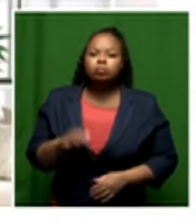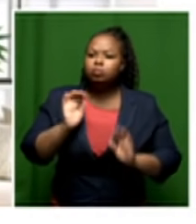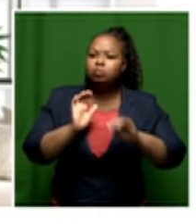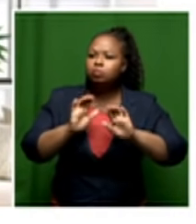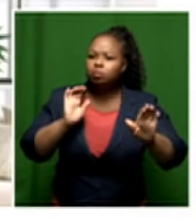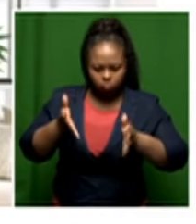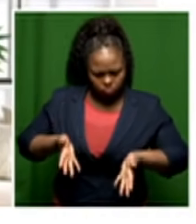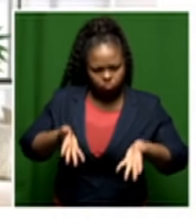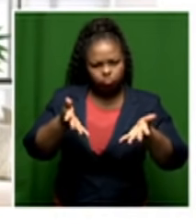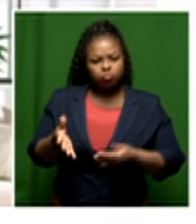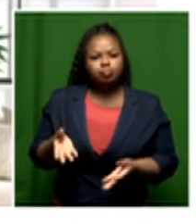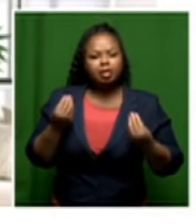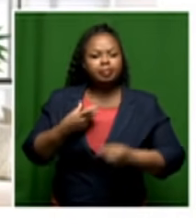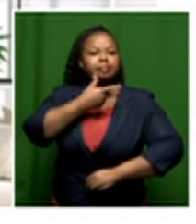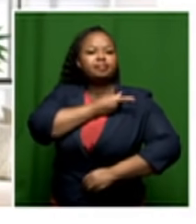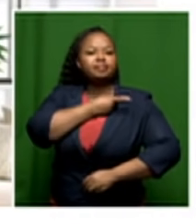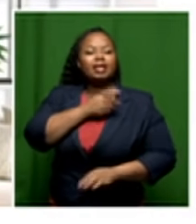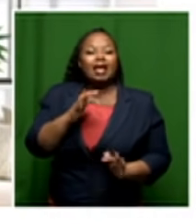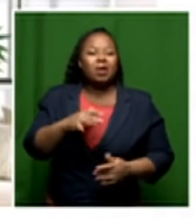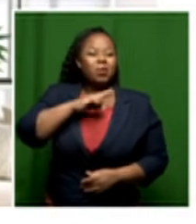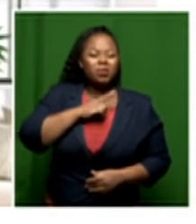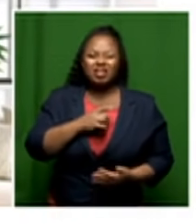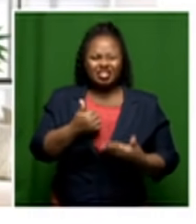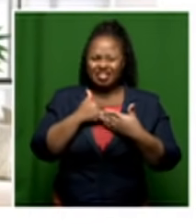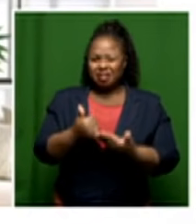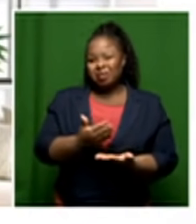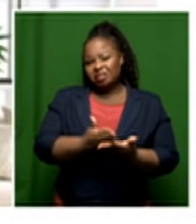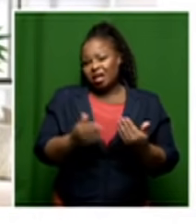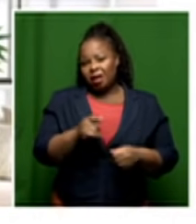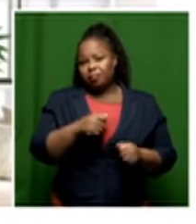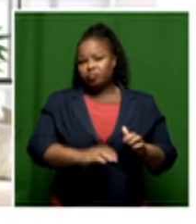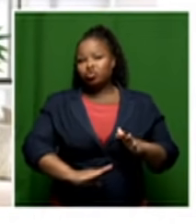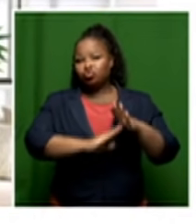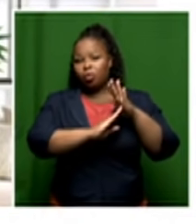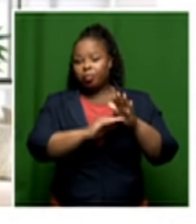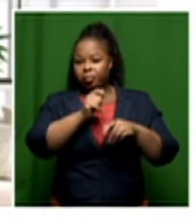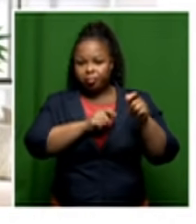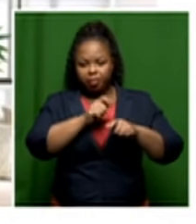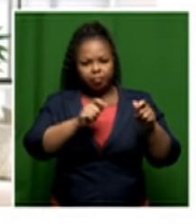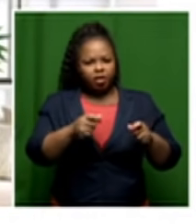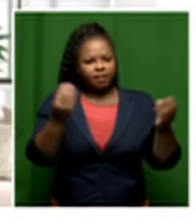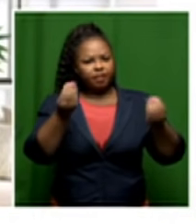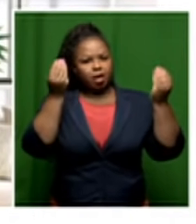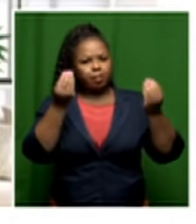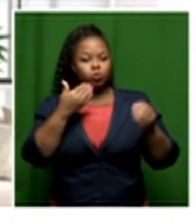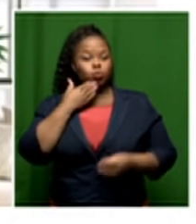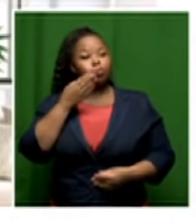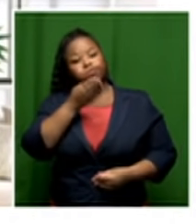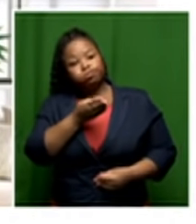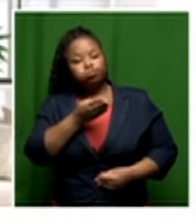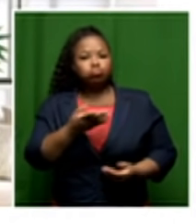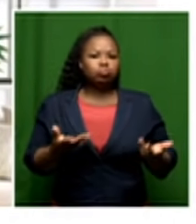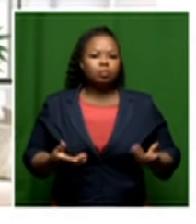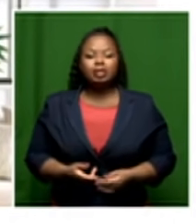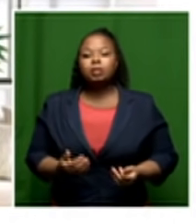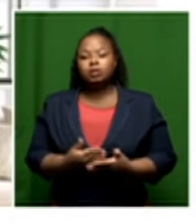the vaccines? Because the vaccine hesitancy is still there. It doesn't help that some prominent people in the country also, ventured into this space and